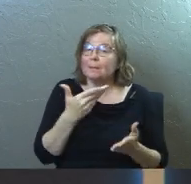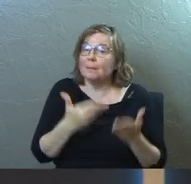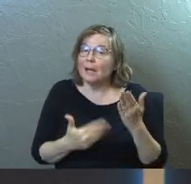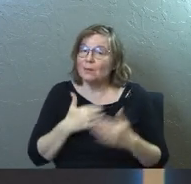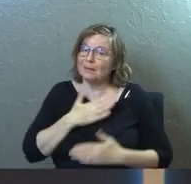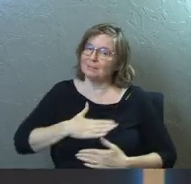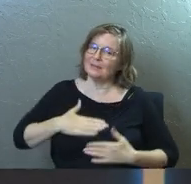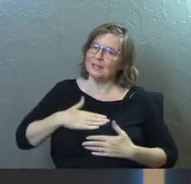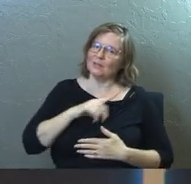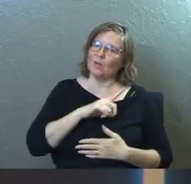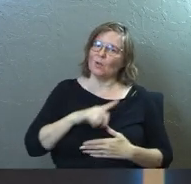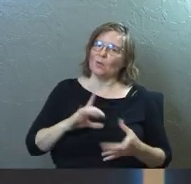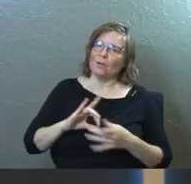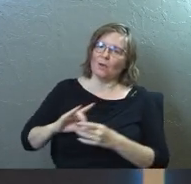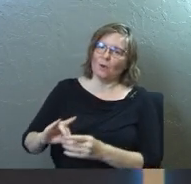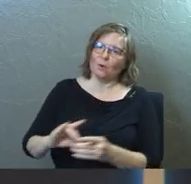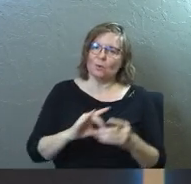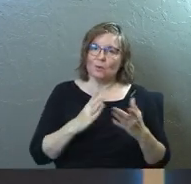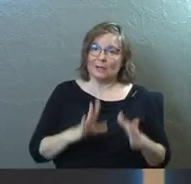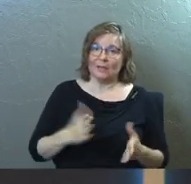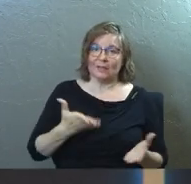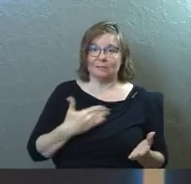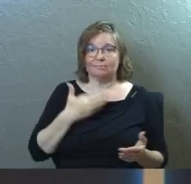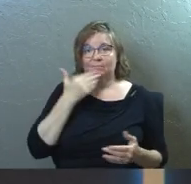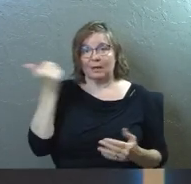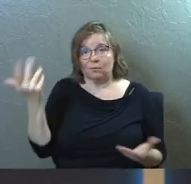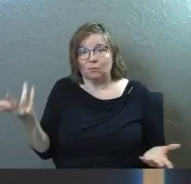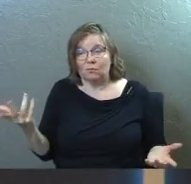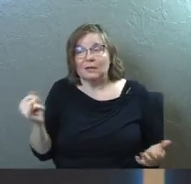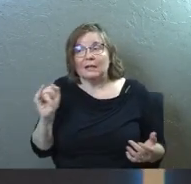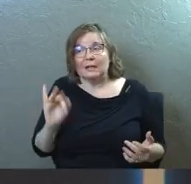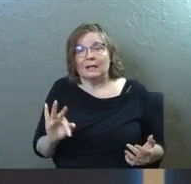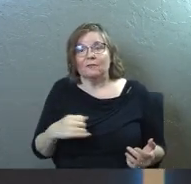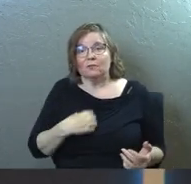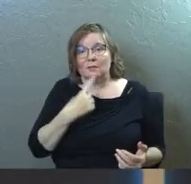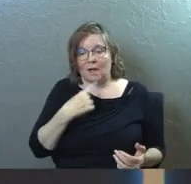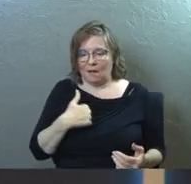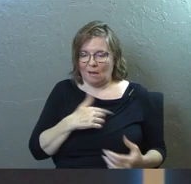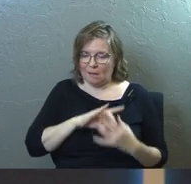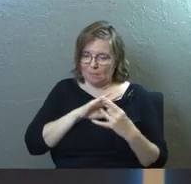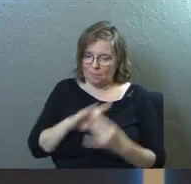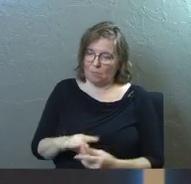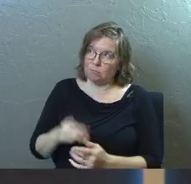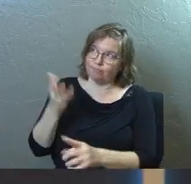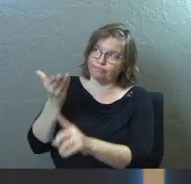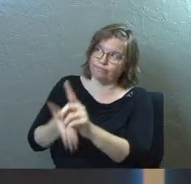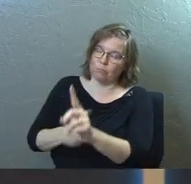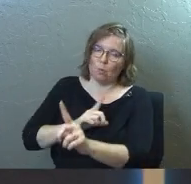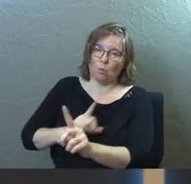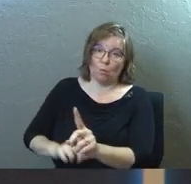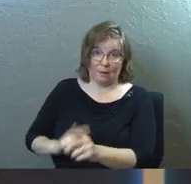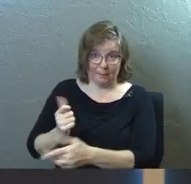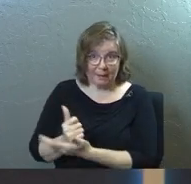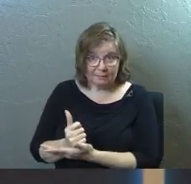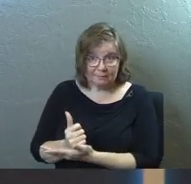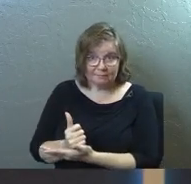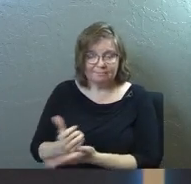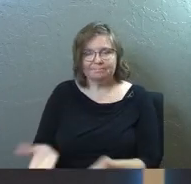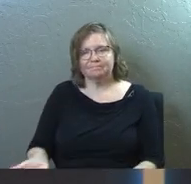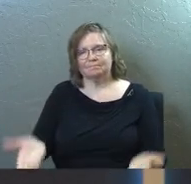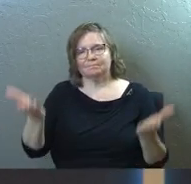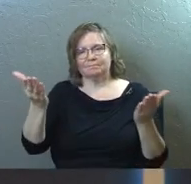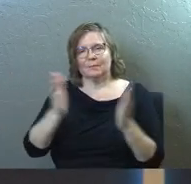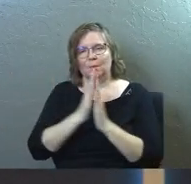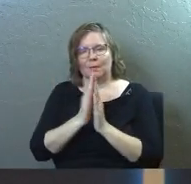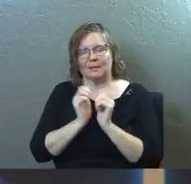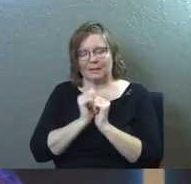we could have pleased the Lord in our unity and things could have been a little different if we say, I belong to the Lord. Amen? You guys want to